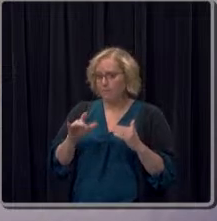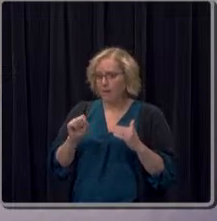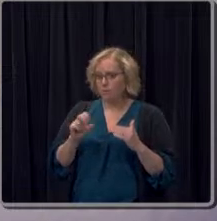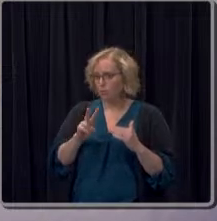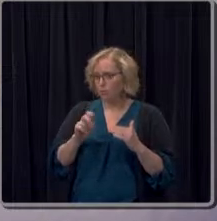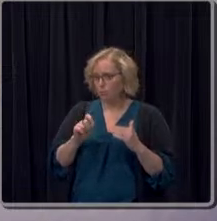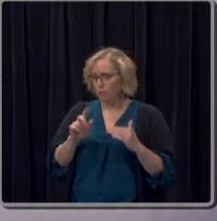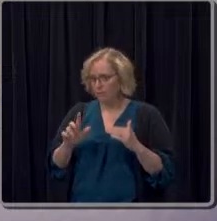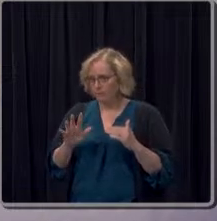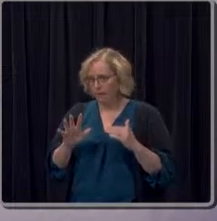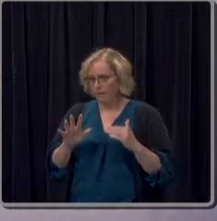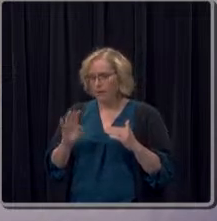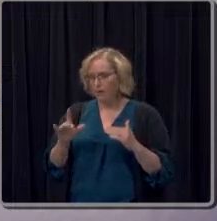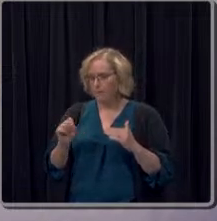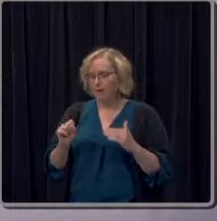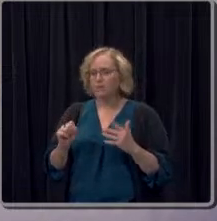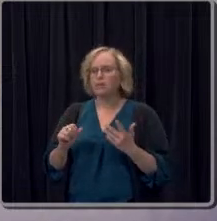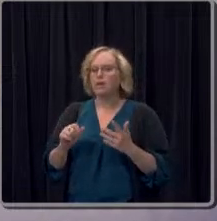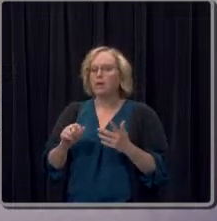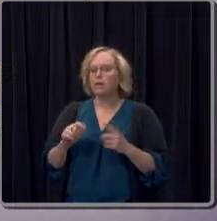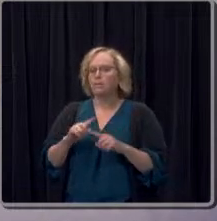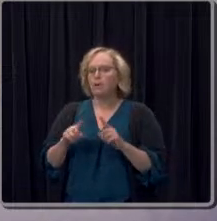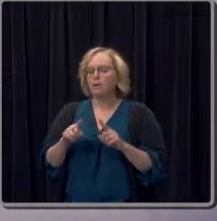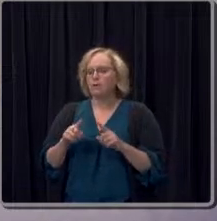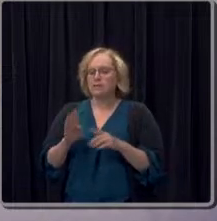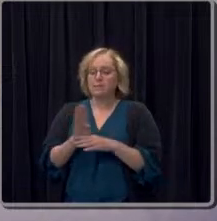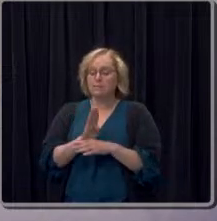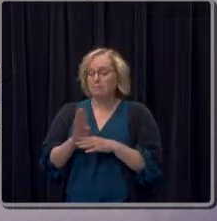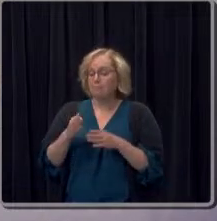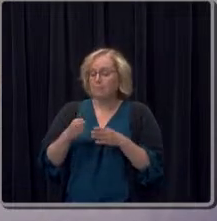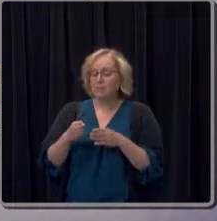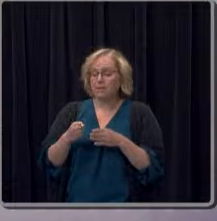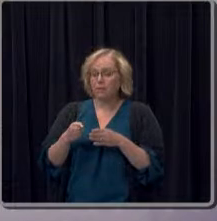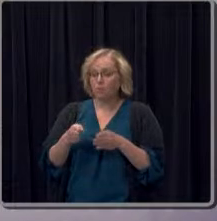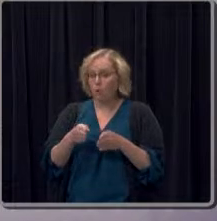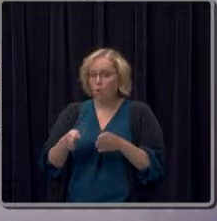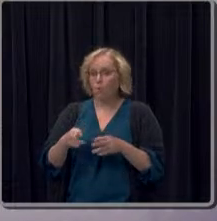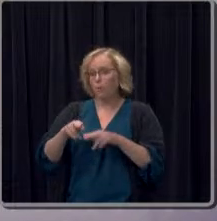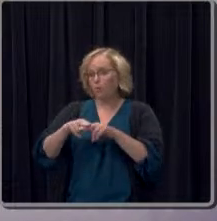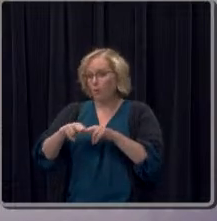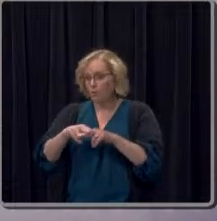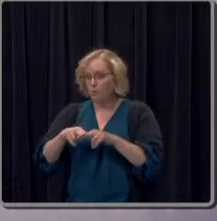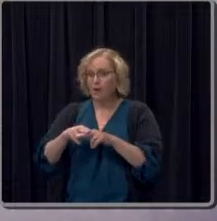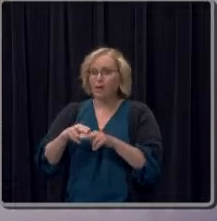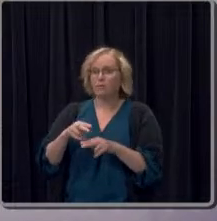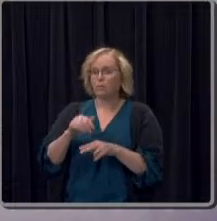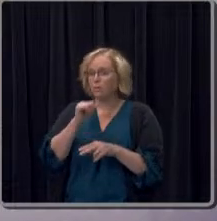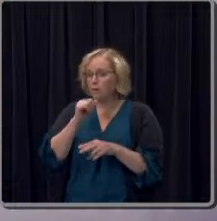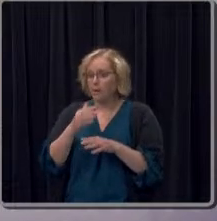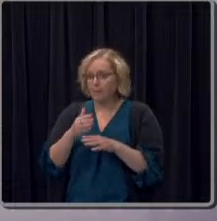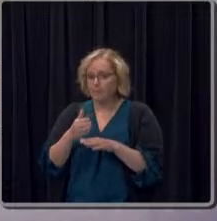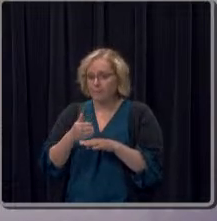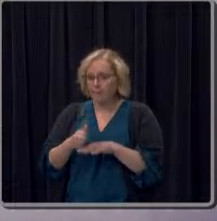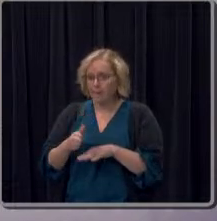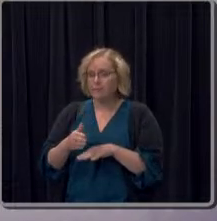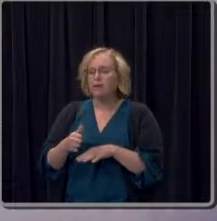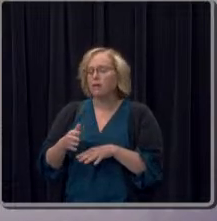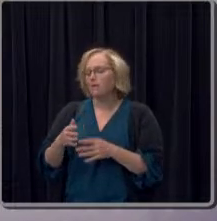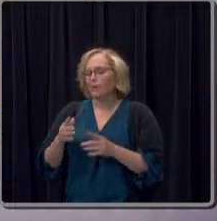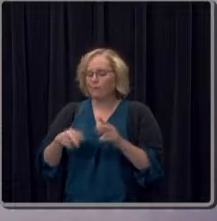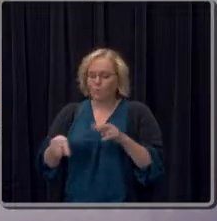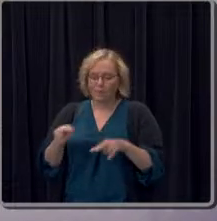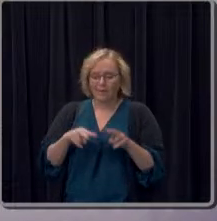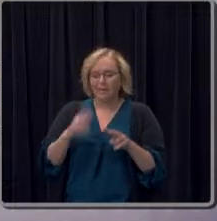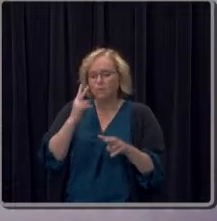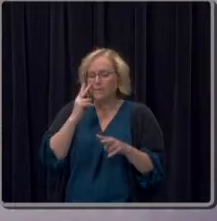be a busy road or a railroad tracks or whatever. We'll have to continue to look at those and see which of those may